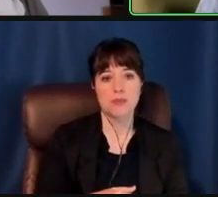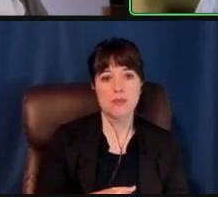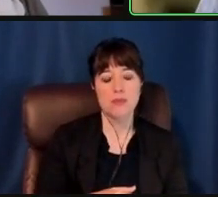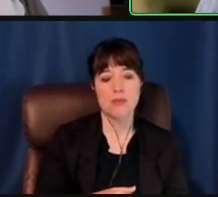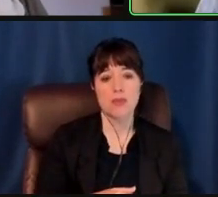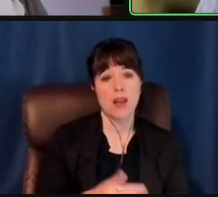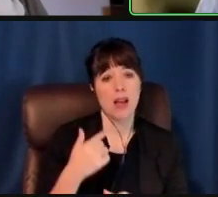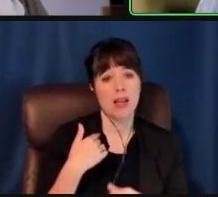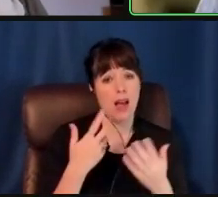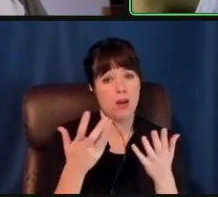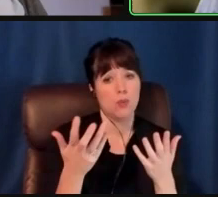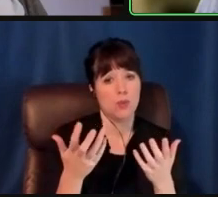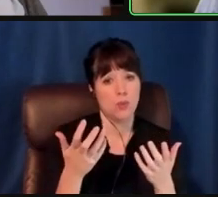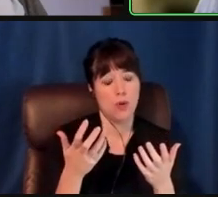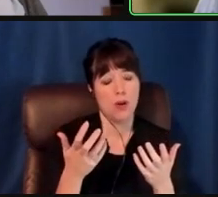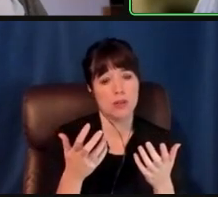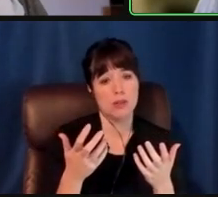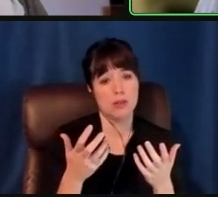I would want to